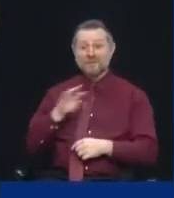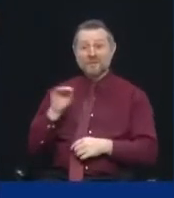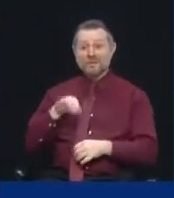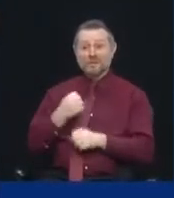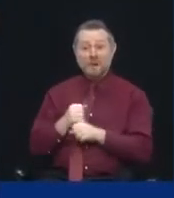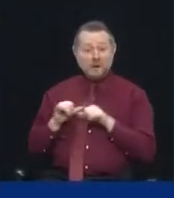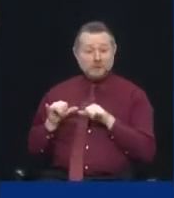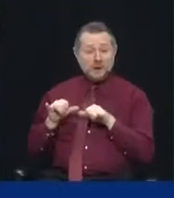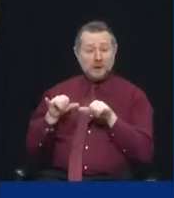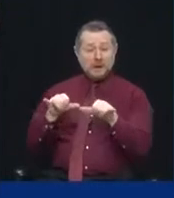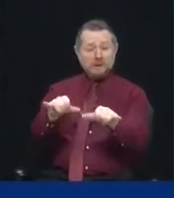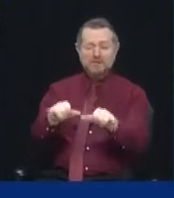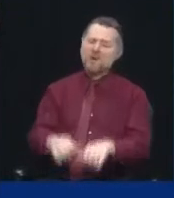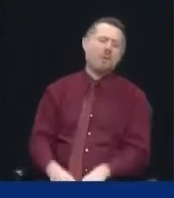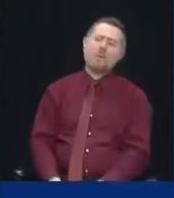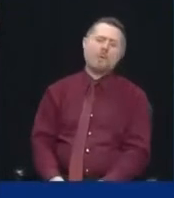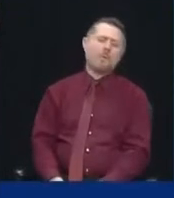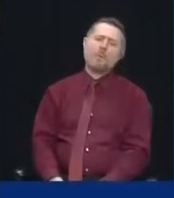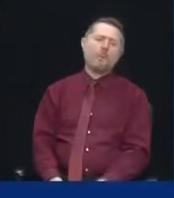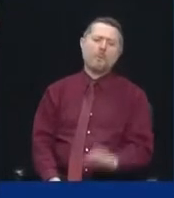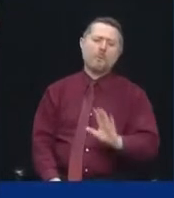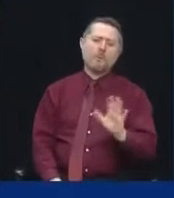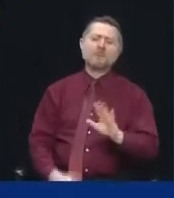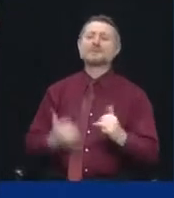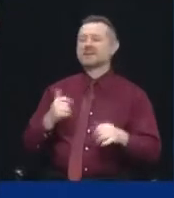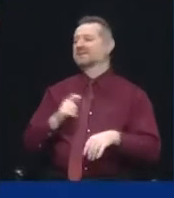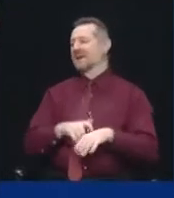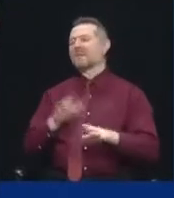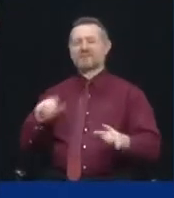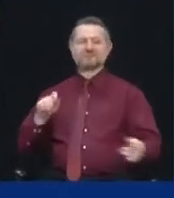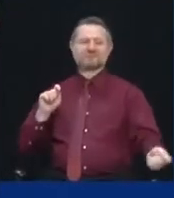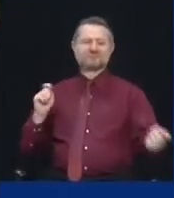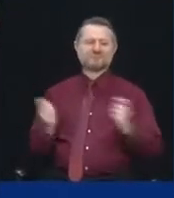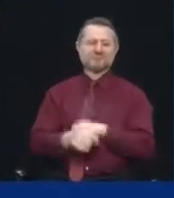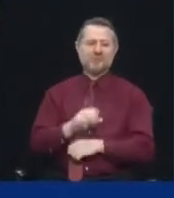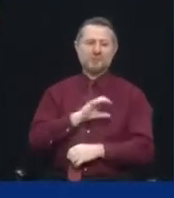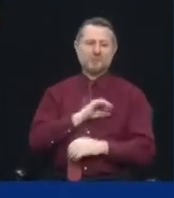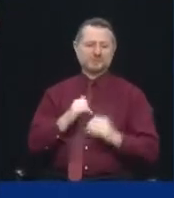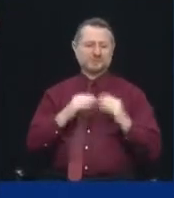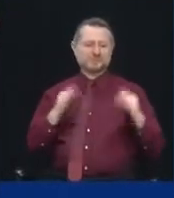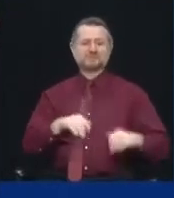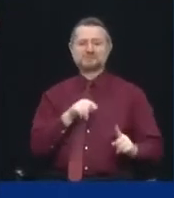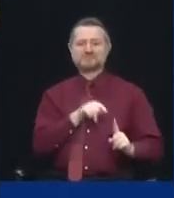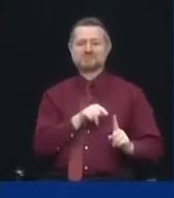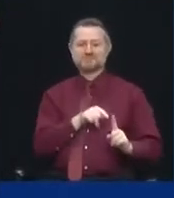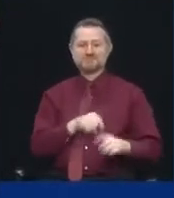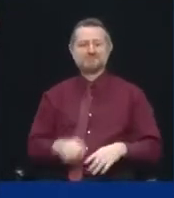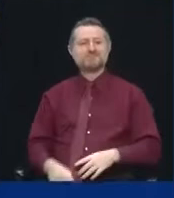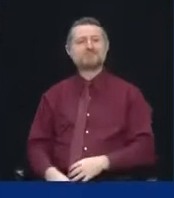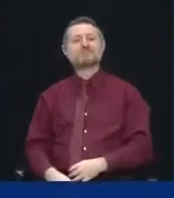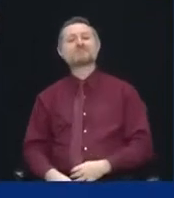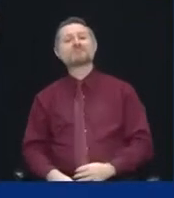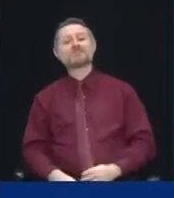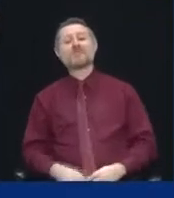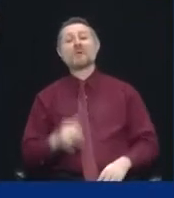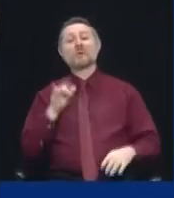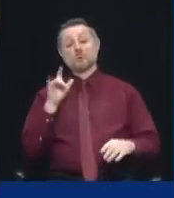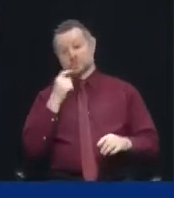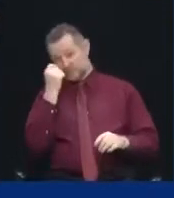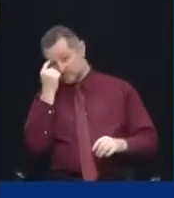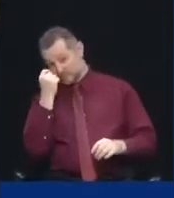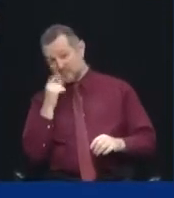real reforms in our public safety system, nationwide and bottom up.